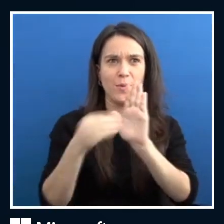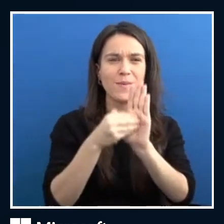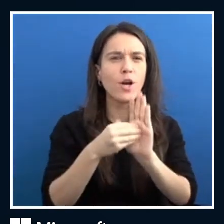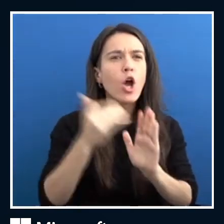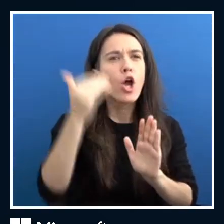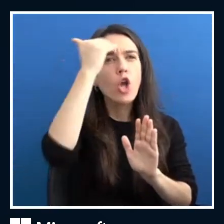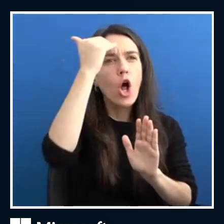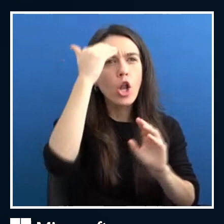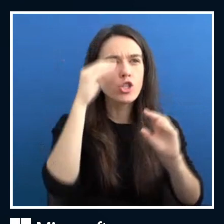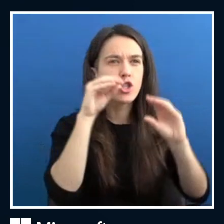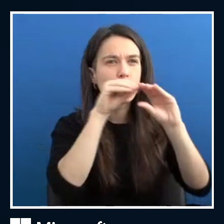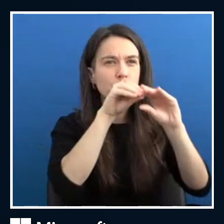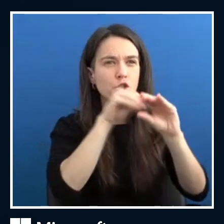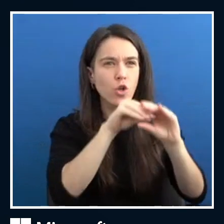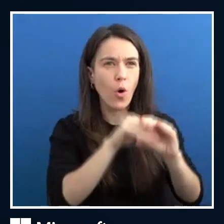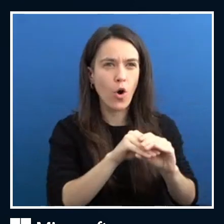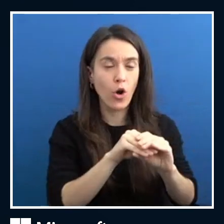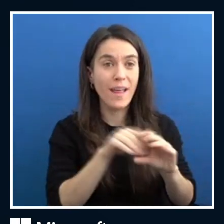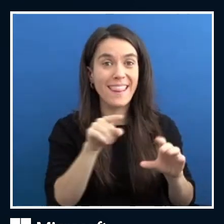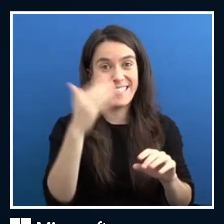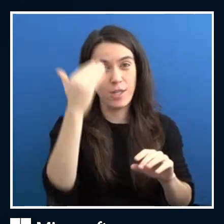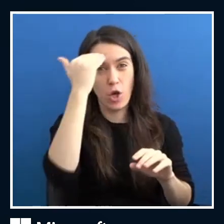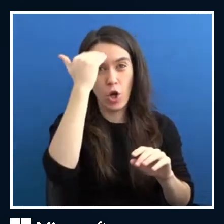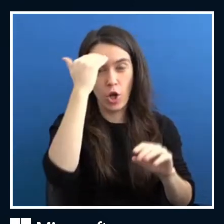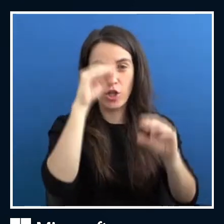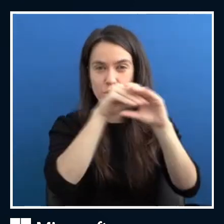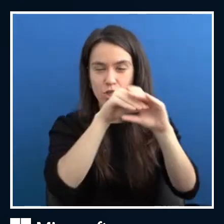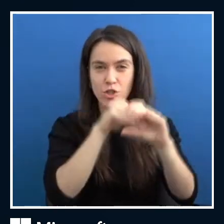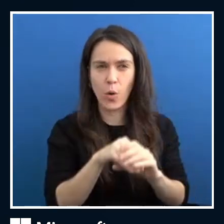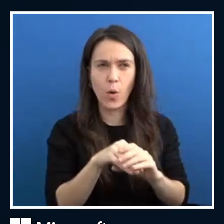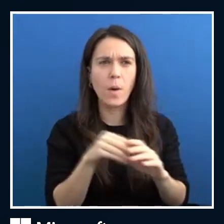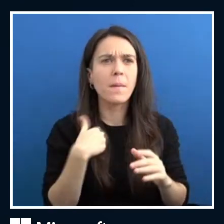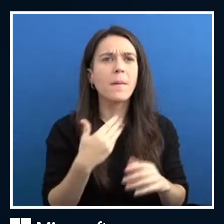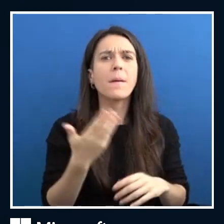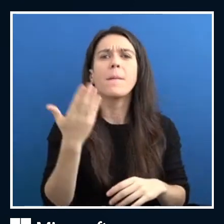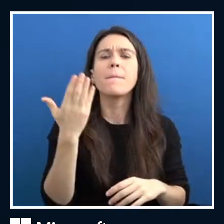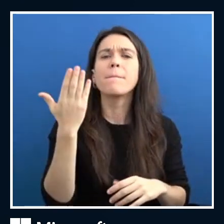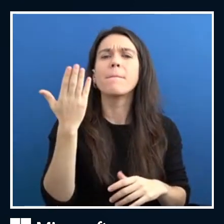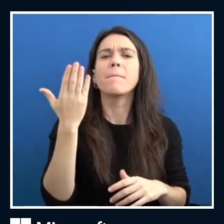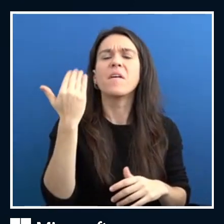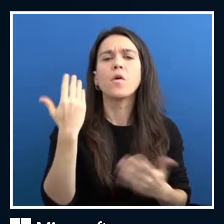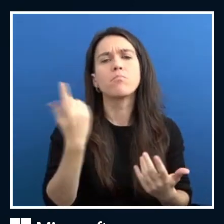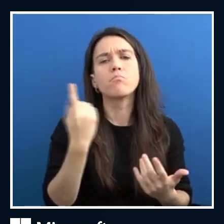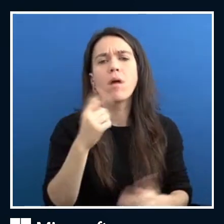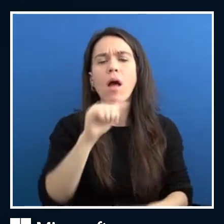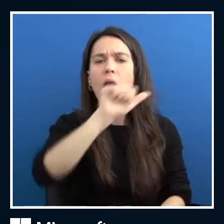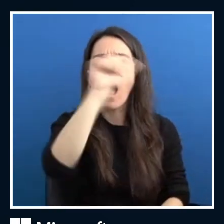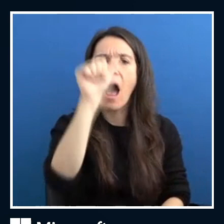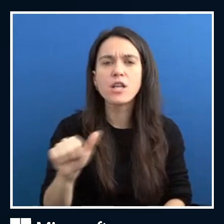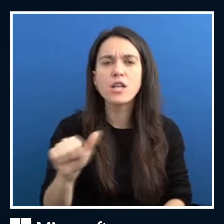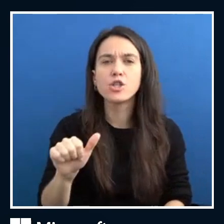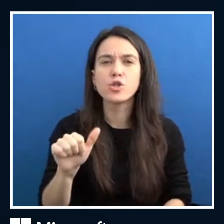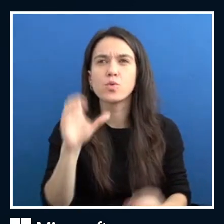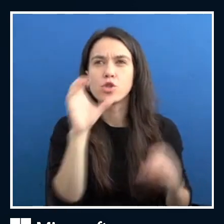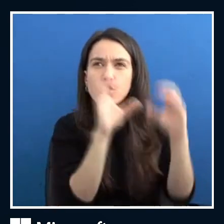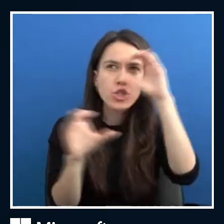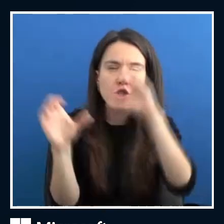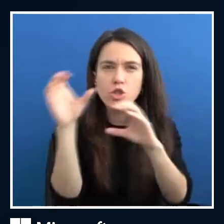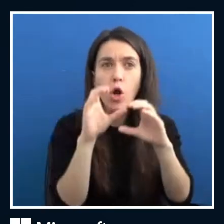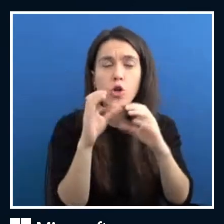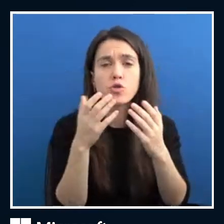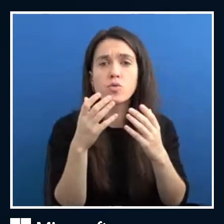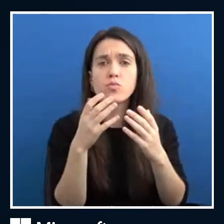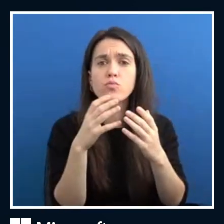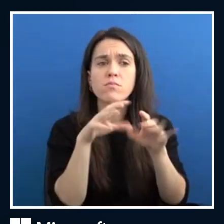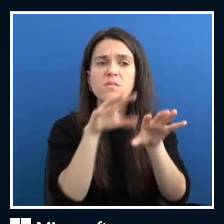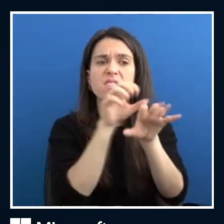with the knowledge store, where before Azure Search, everything was saved within their own service.